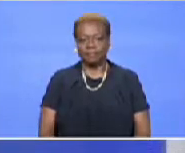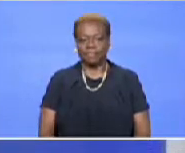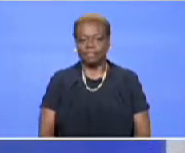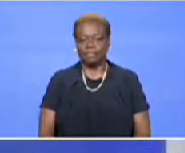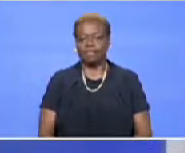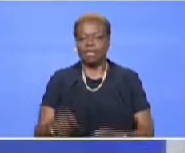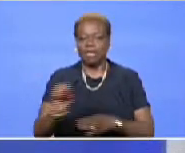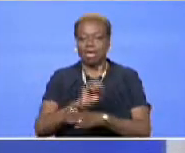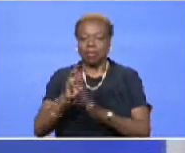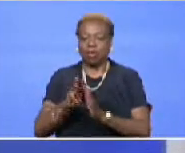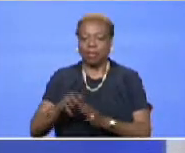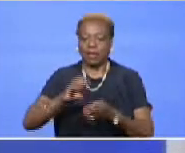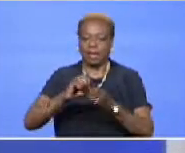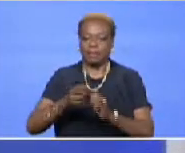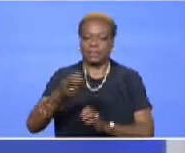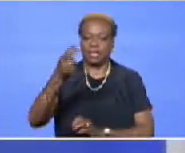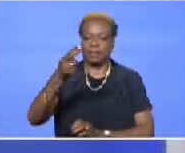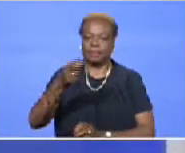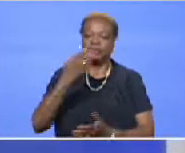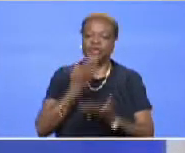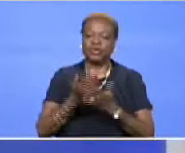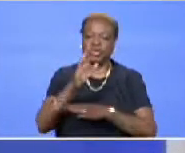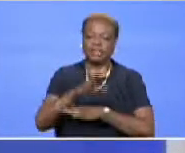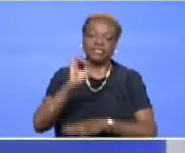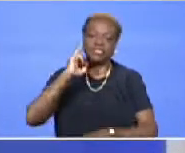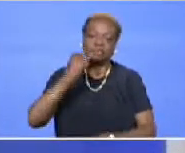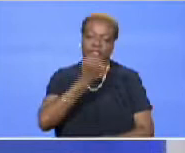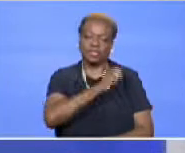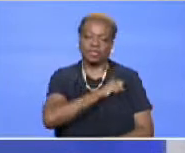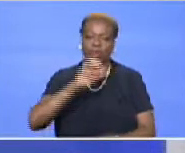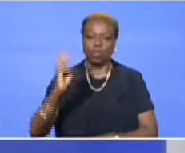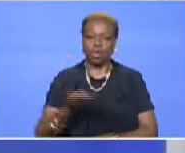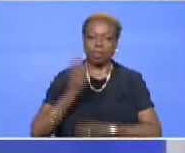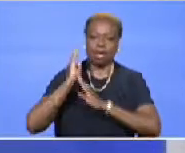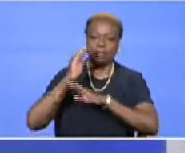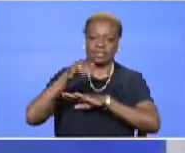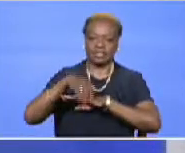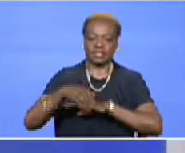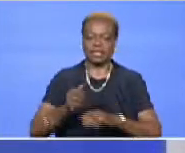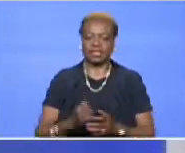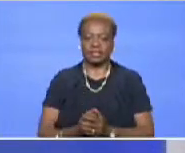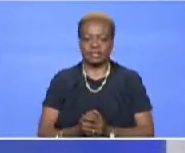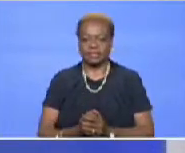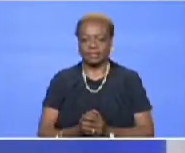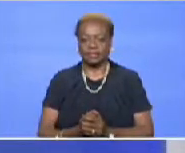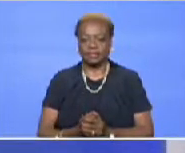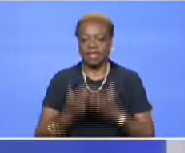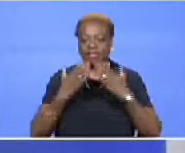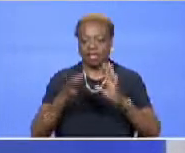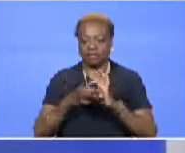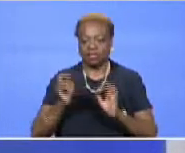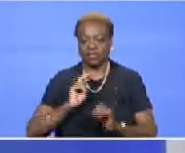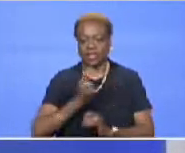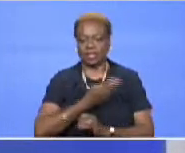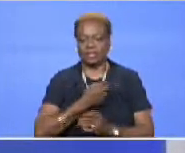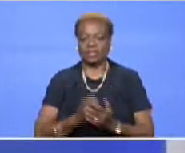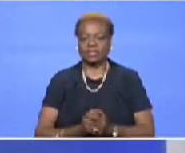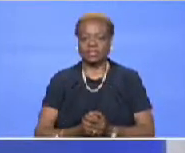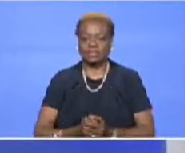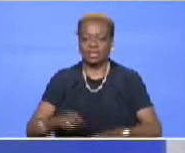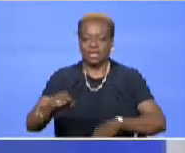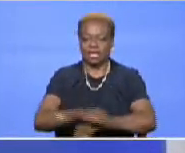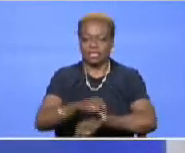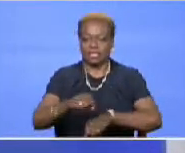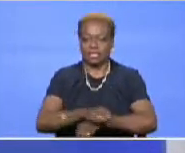Employment numbers are up. Good evening, I'm Jiminita Swain. Welcome to the Bahamas Tonight, the National Report. Thanks for tuning in. Statistics